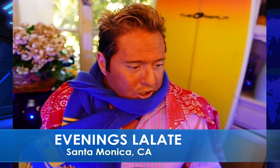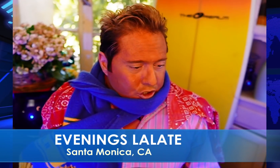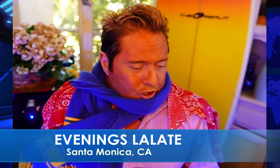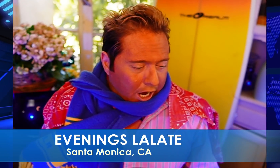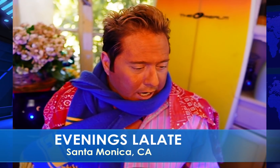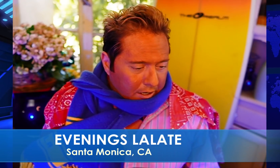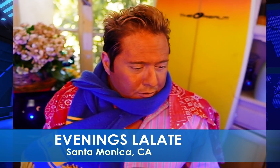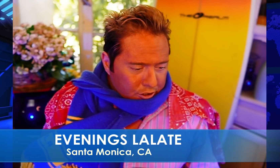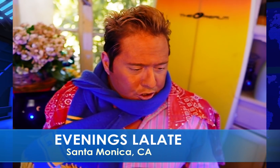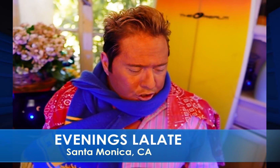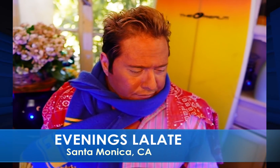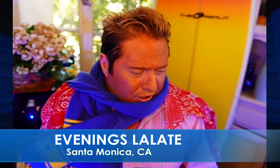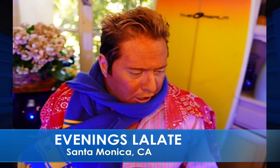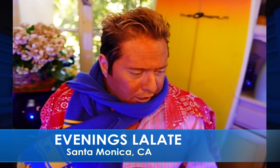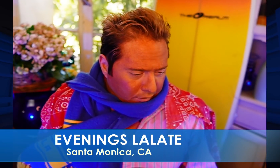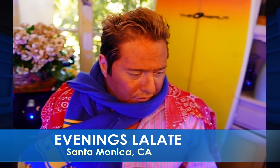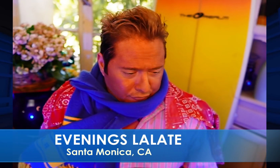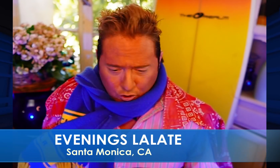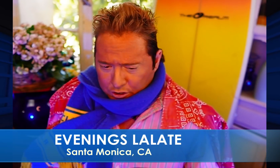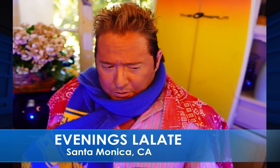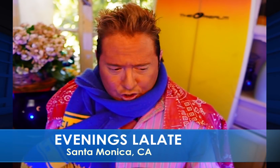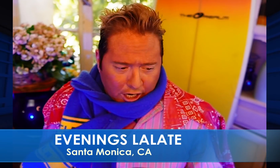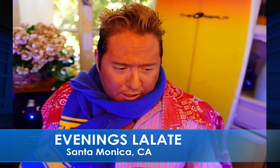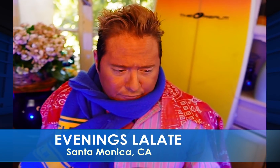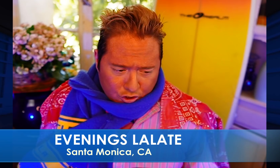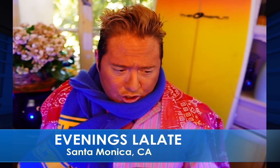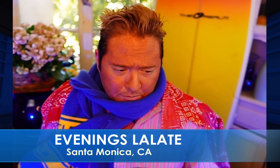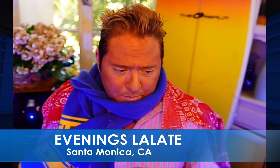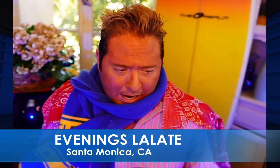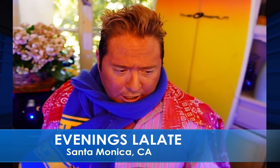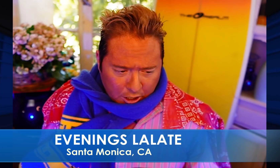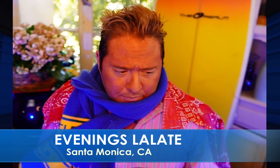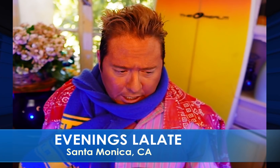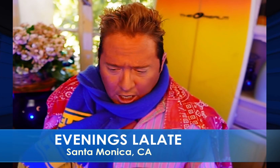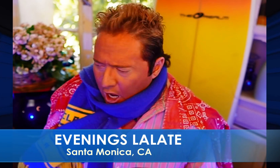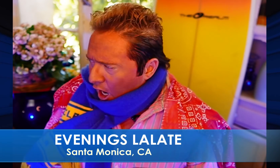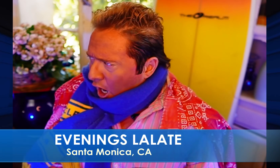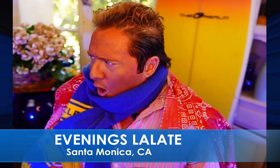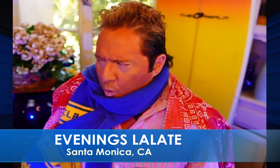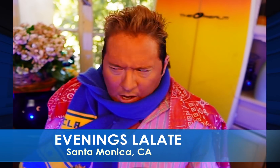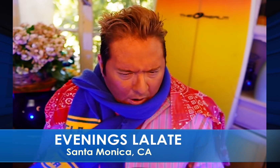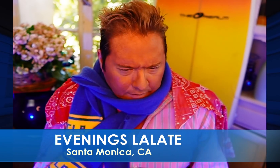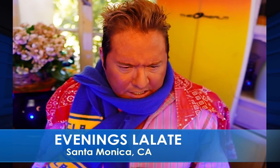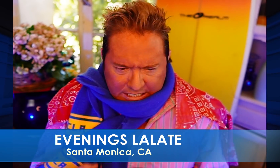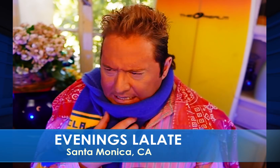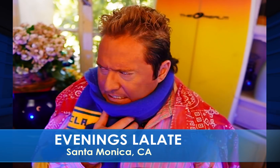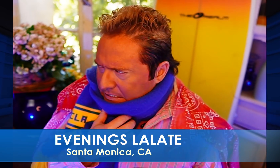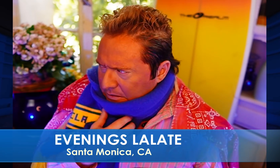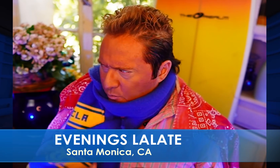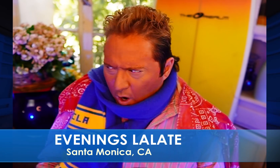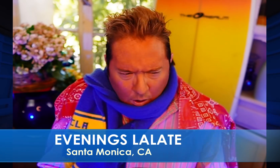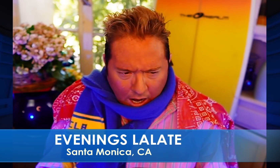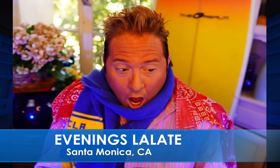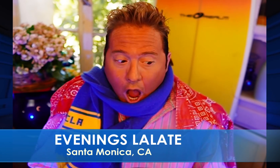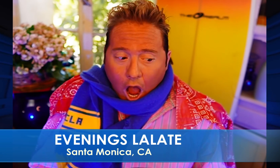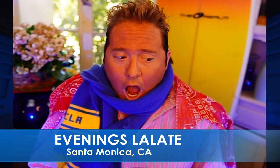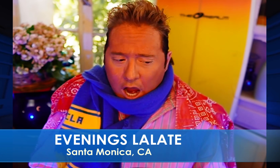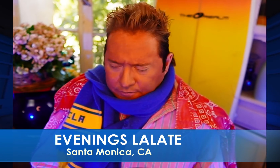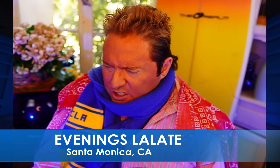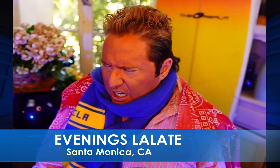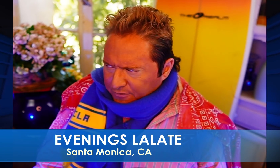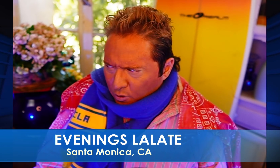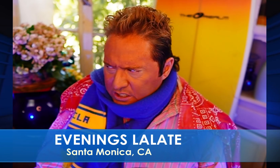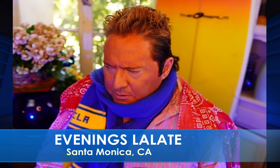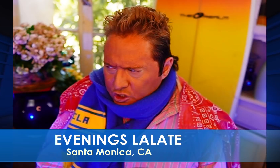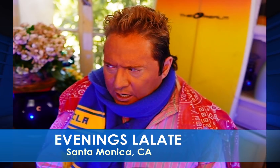Four stimulus check. This is Jovita Lake with your four stimulus check and four stimulus package update. Why do I have to say this? Why do